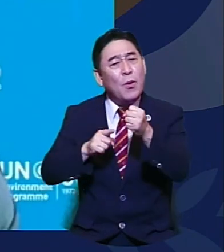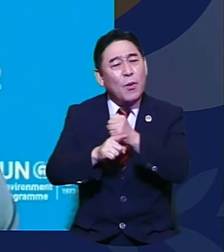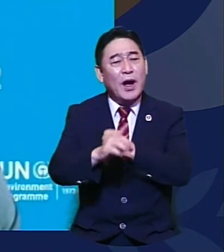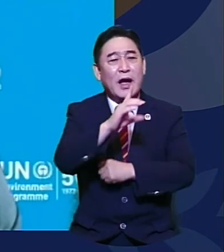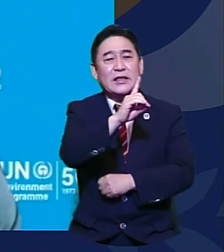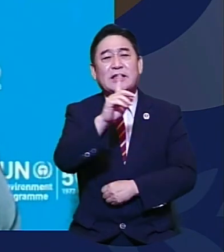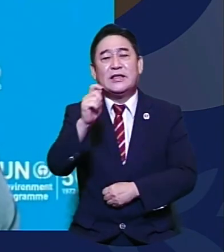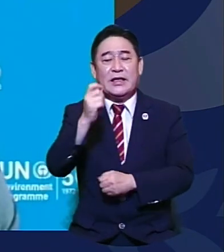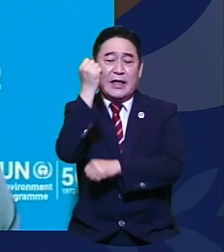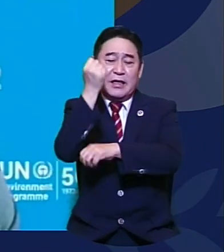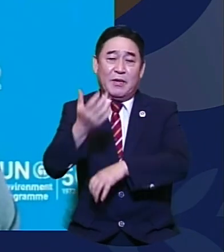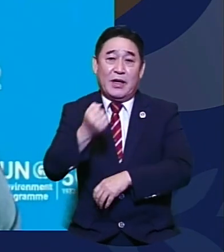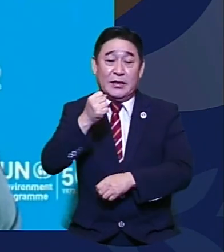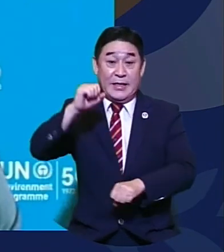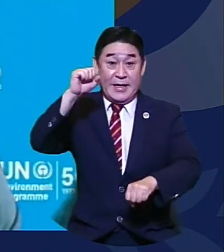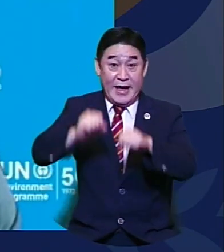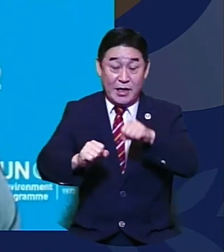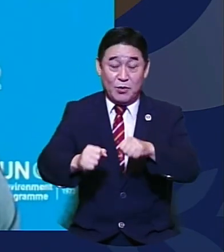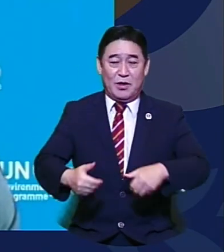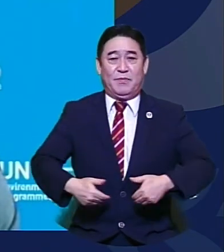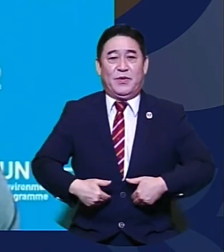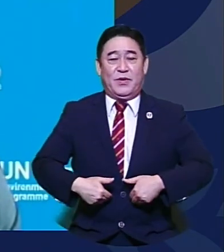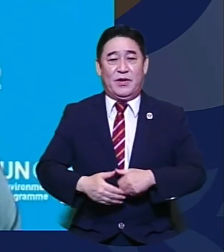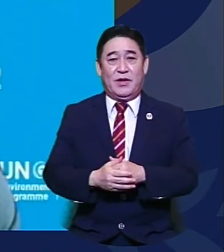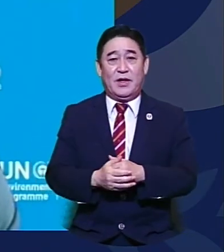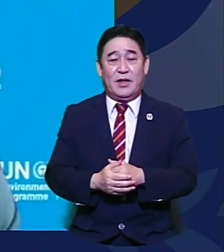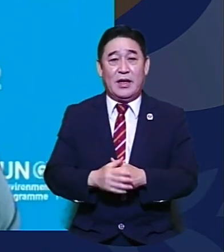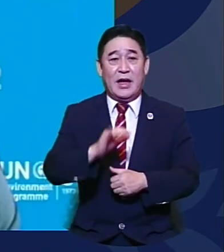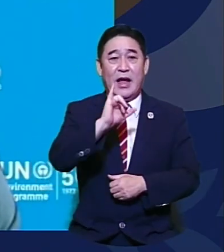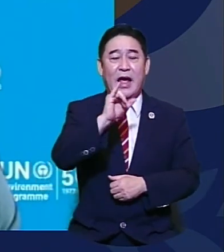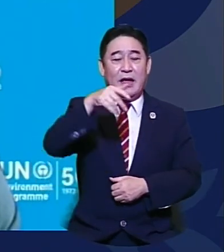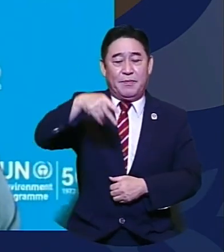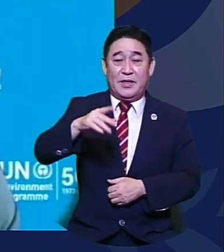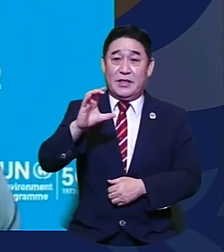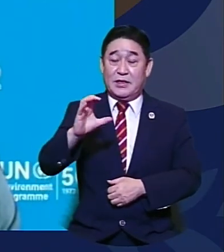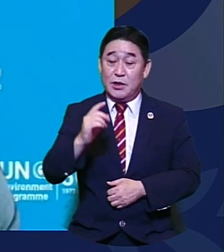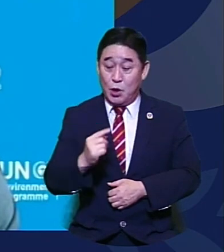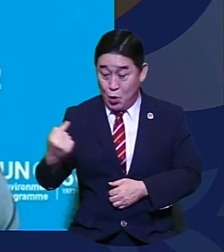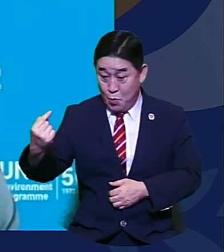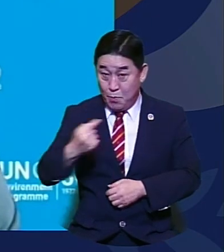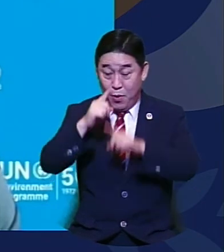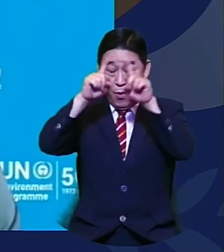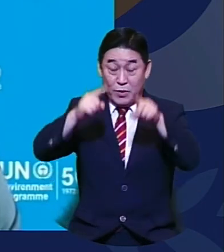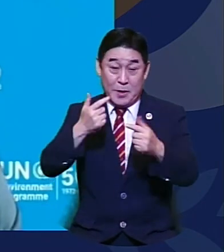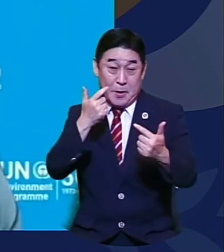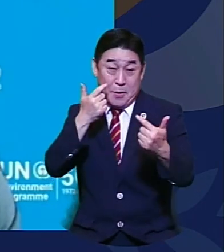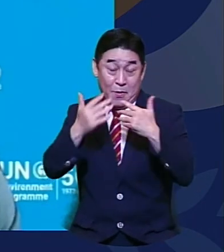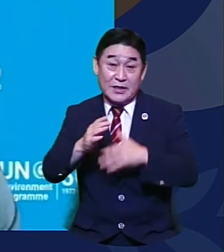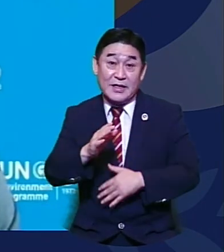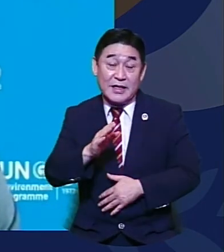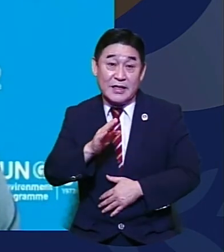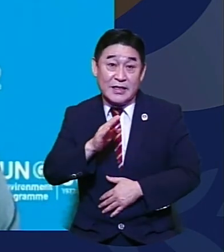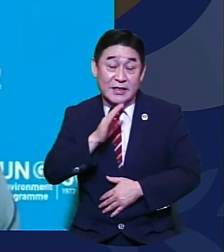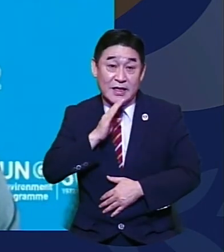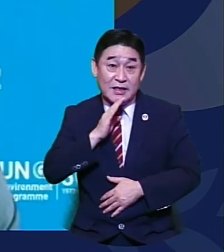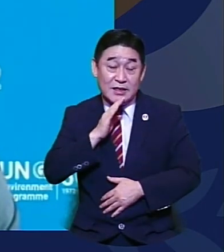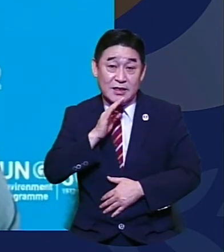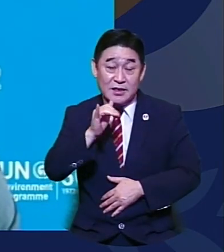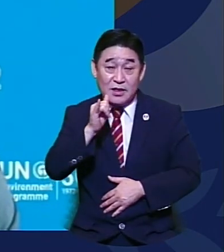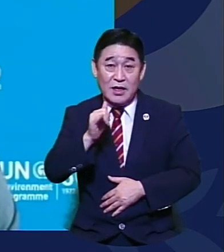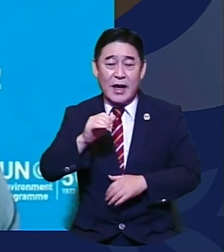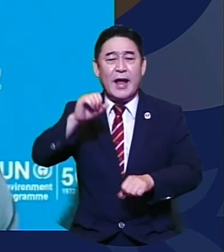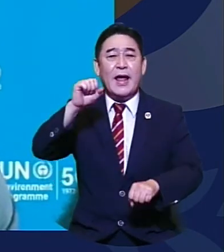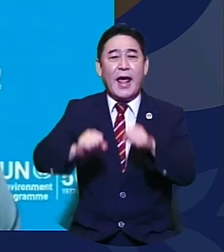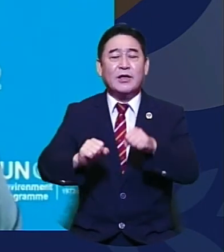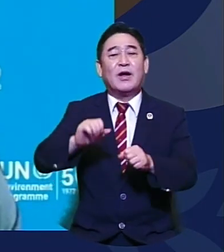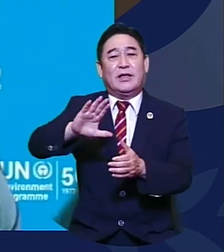The IPCC report was very clear. I think let's get on with the actions to